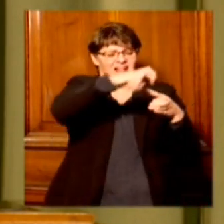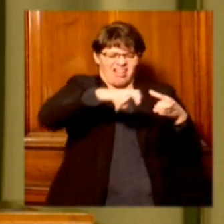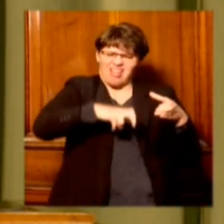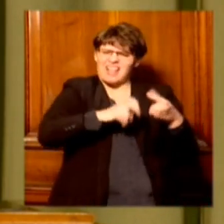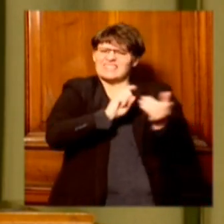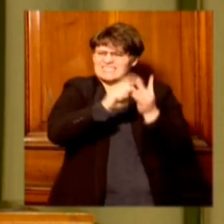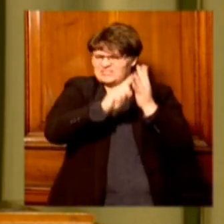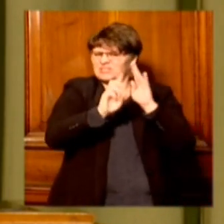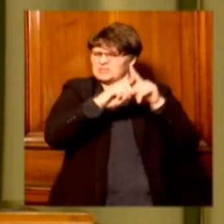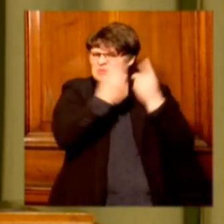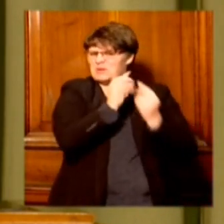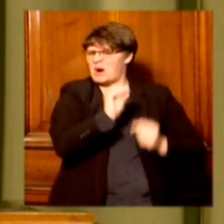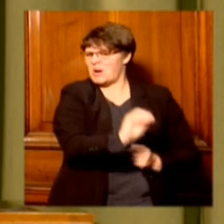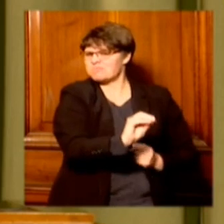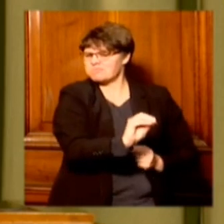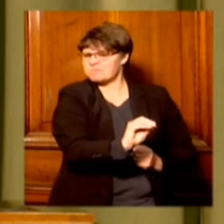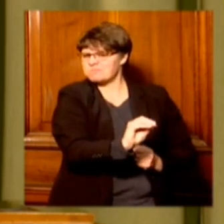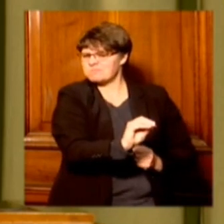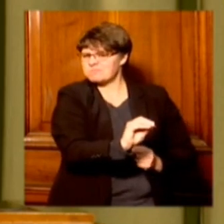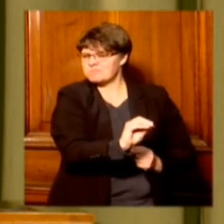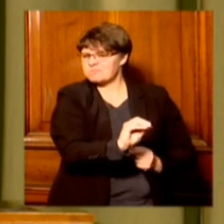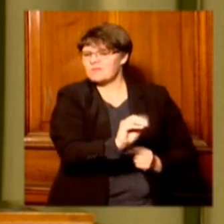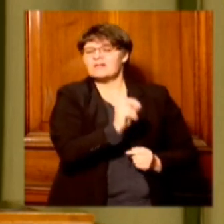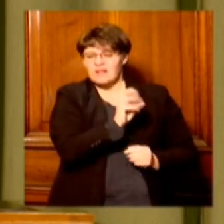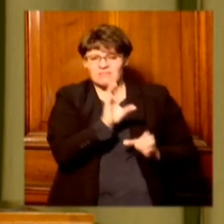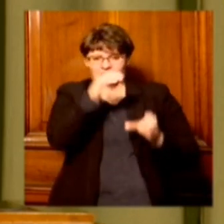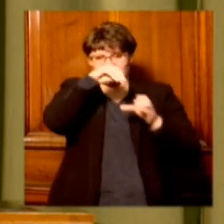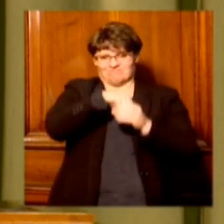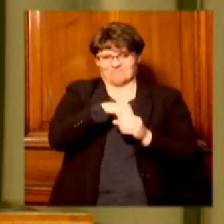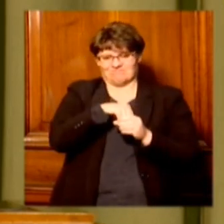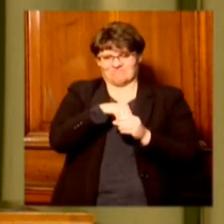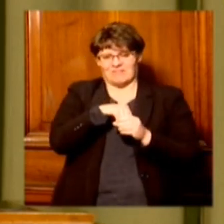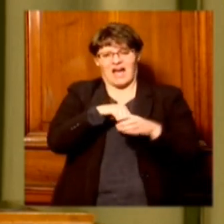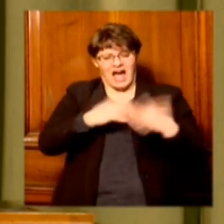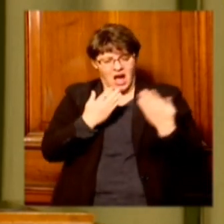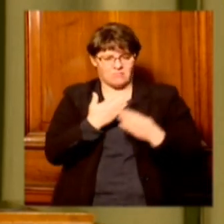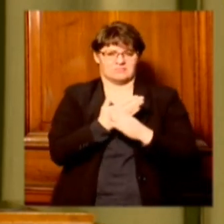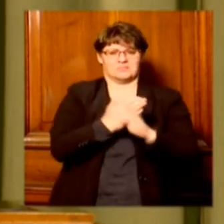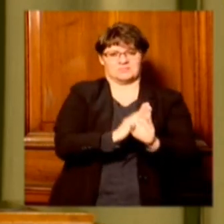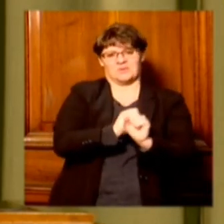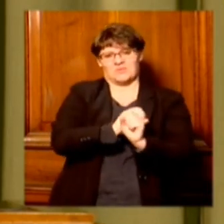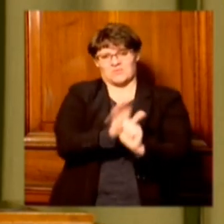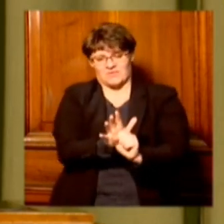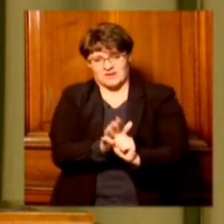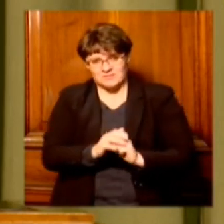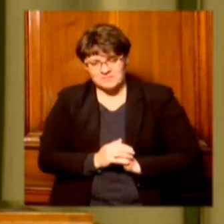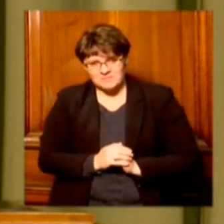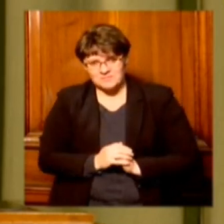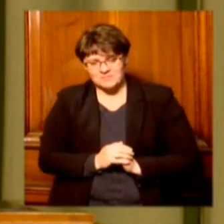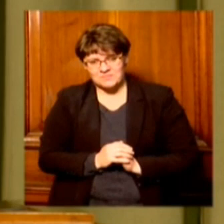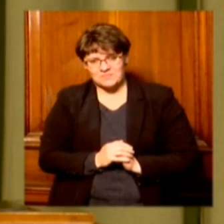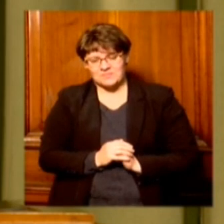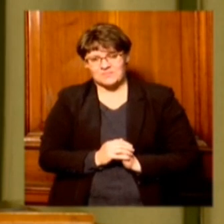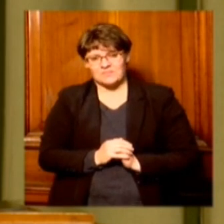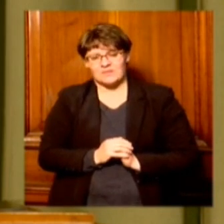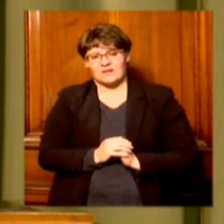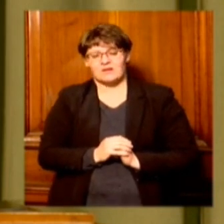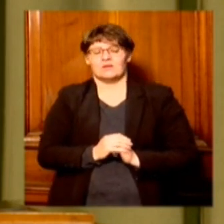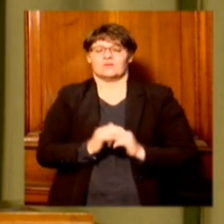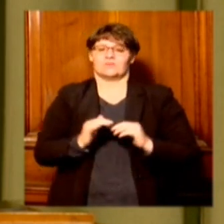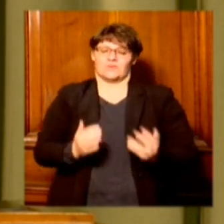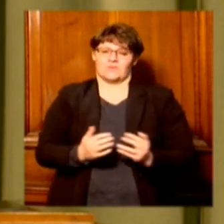also a party to the fight to combat the spread of the disease.